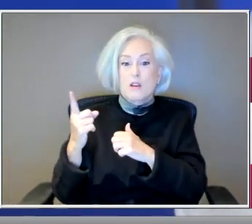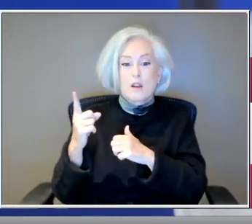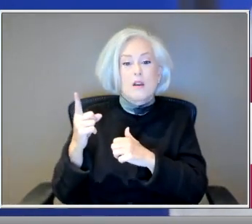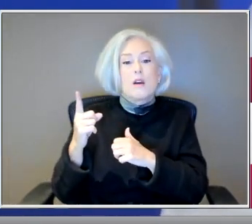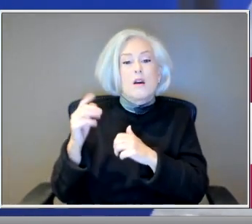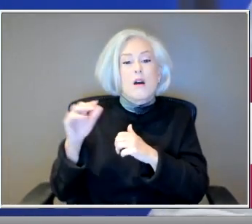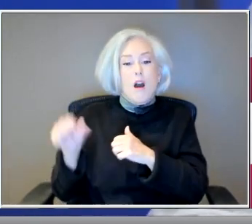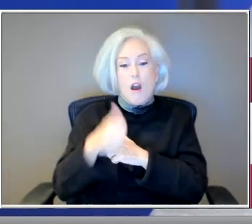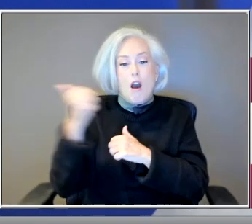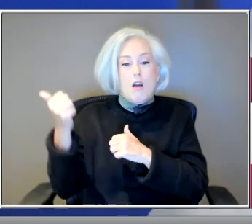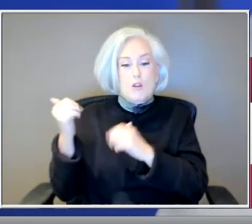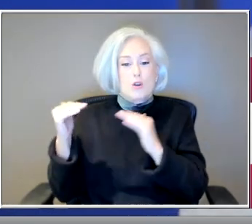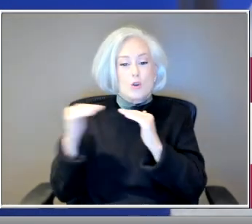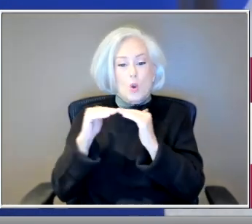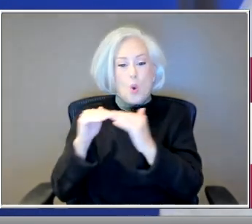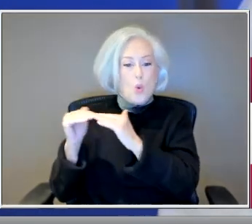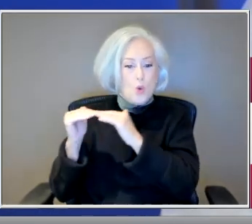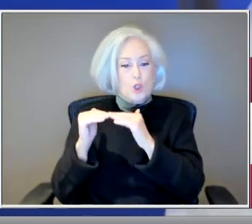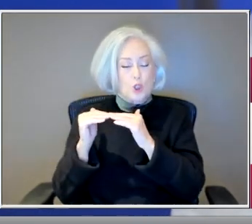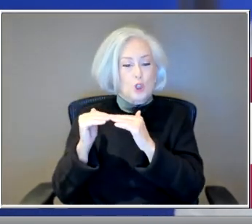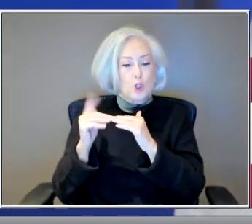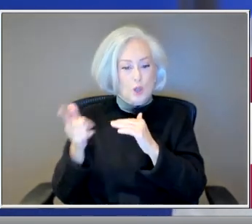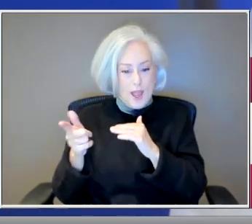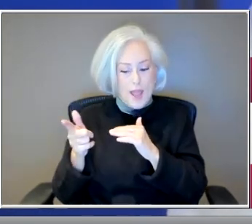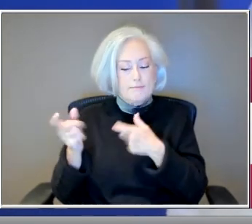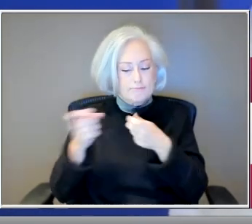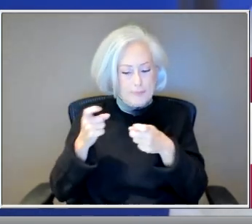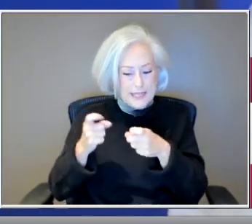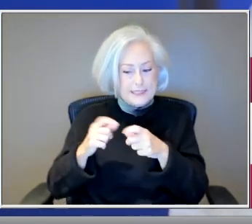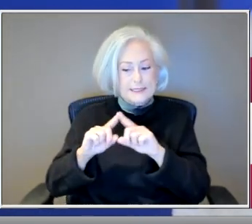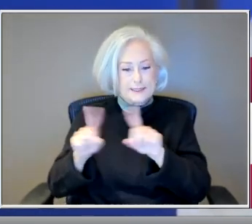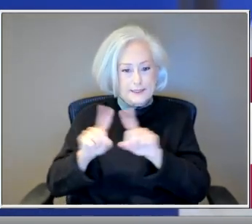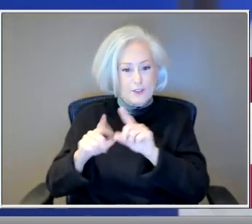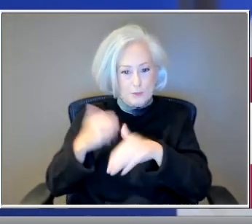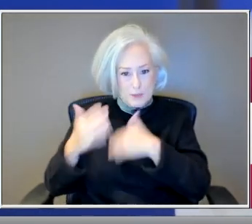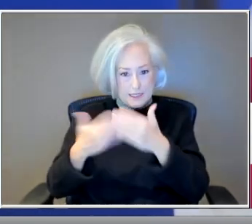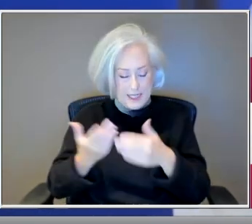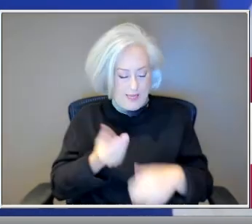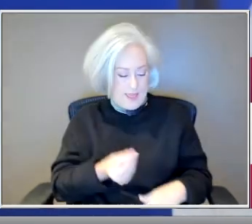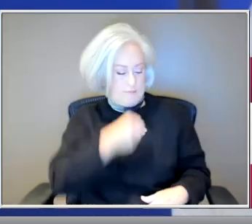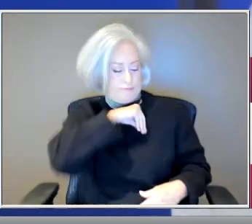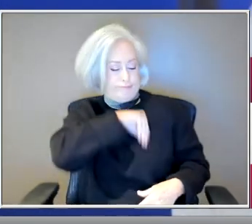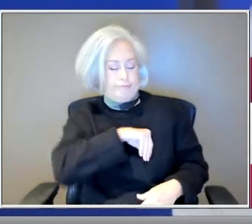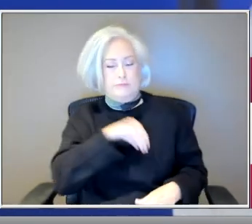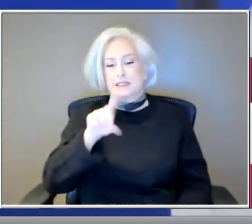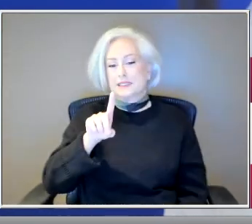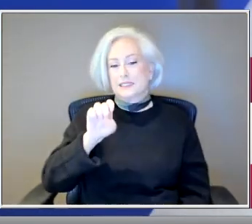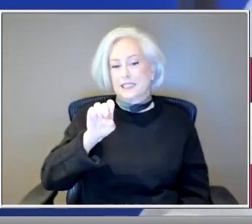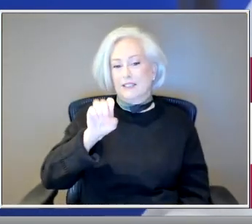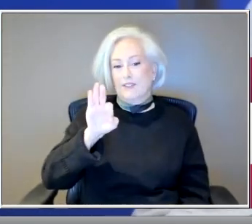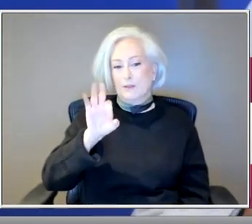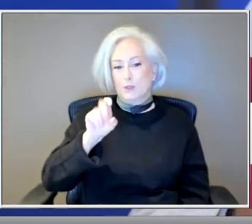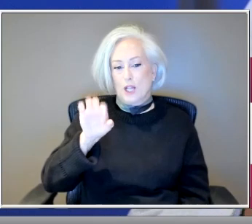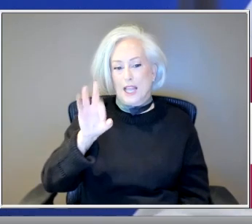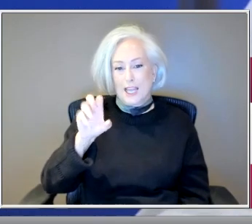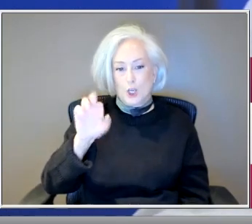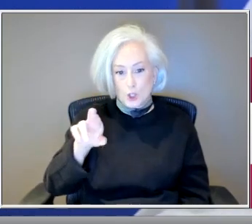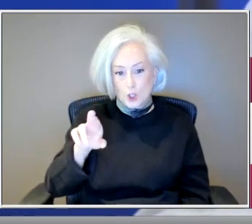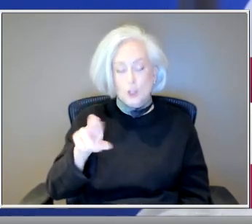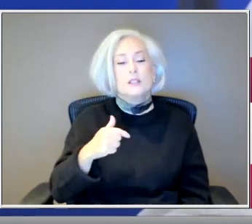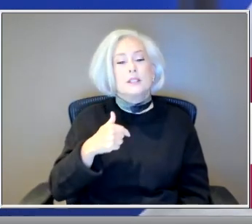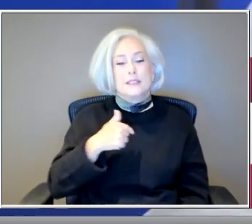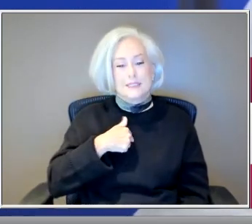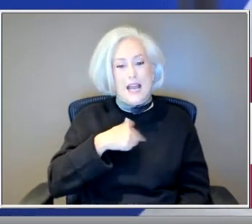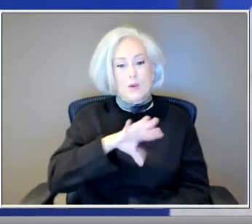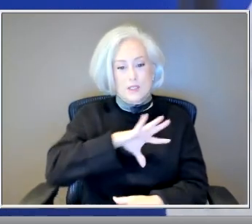She had undergone several of those procedures, and they had implanted that intracardiac defibrillator. But I got involved as part of management